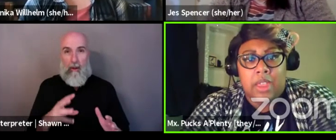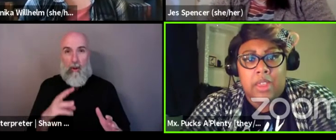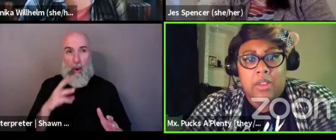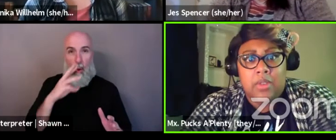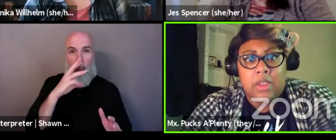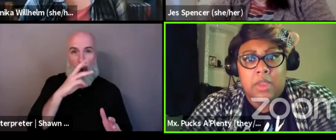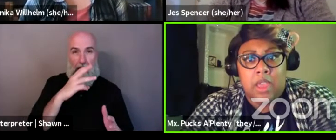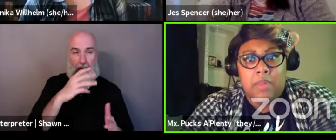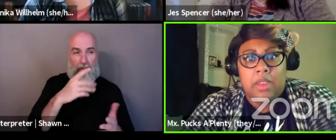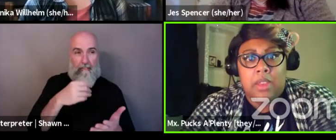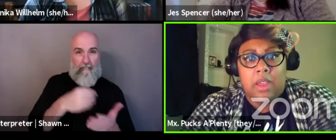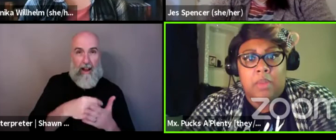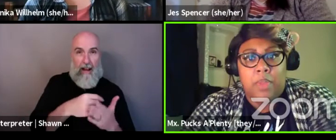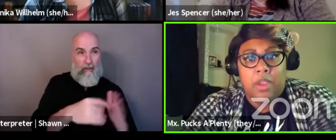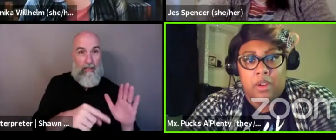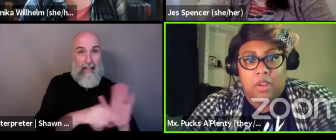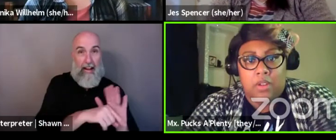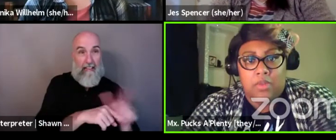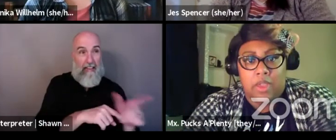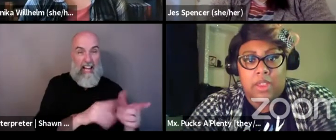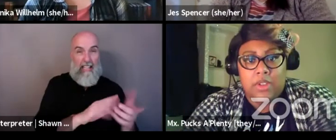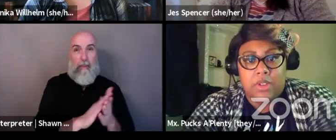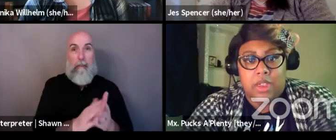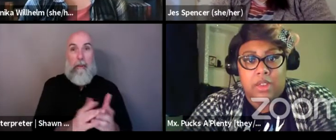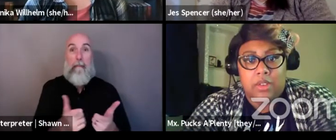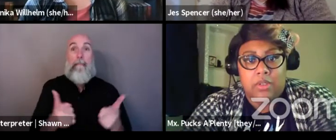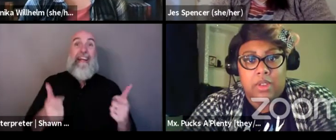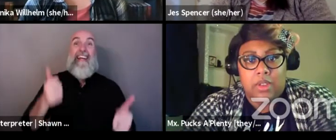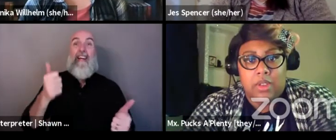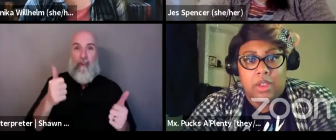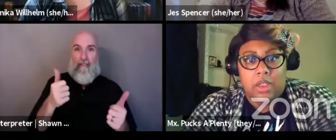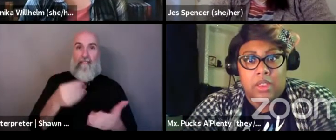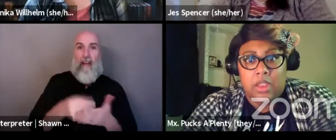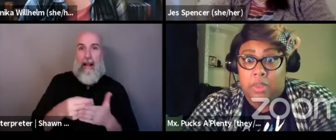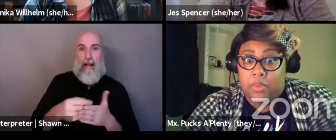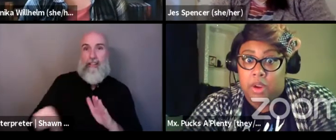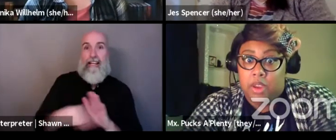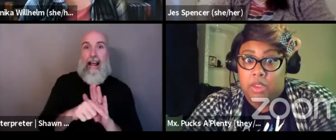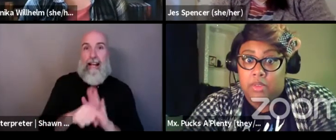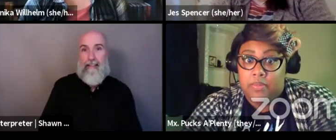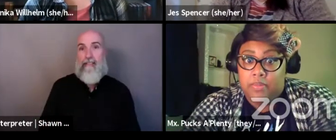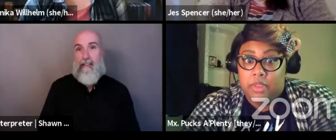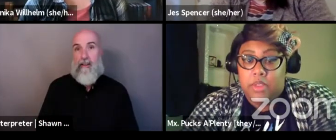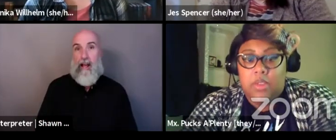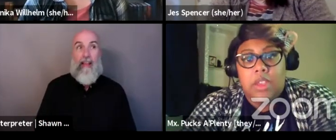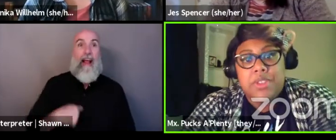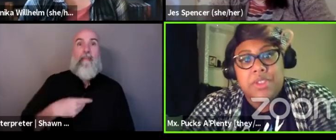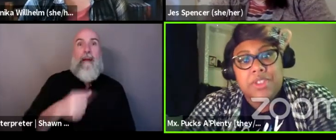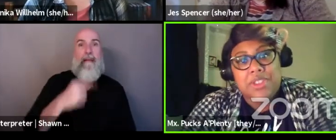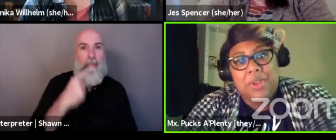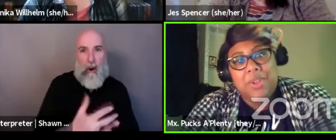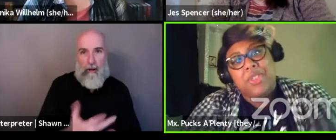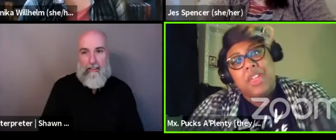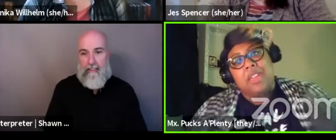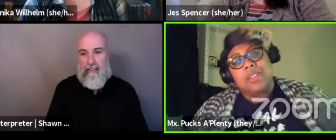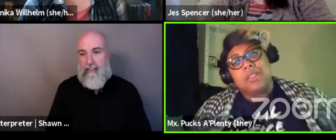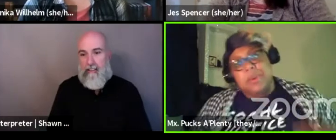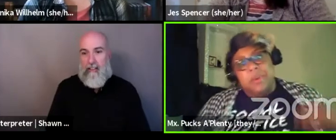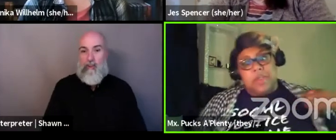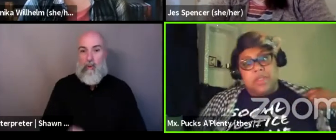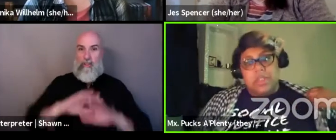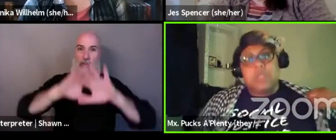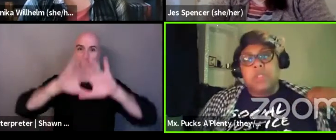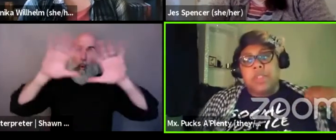financial negative is becoming a bigger financial negative. Yes. And then you got to pay for parking. Right. Yeah. So it's this whole thing.